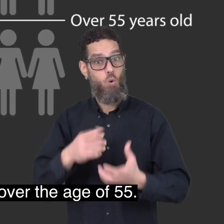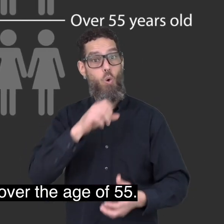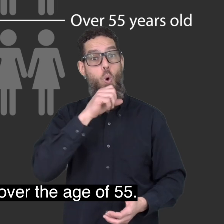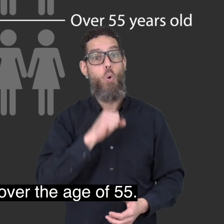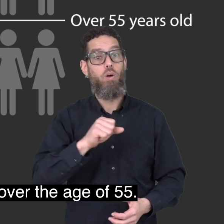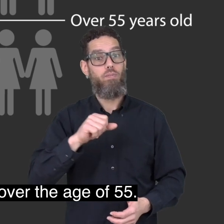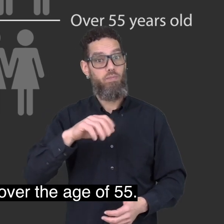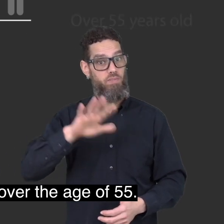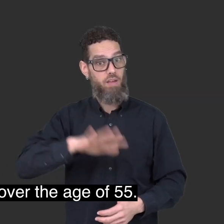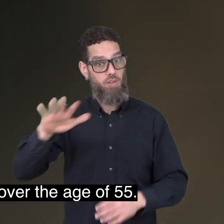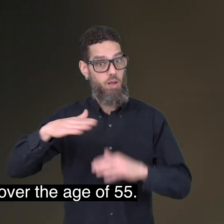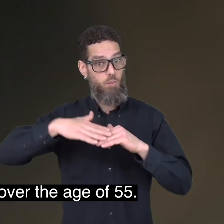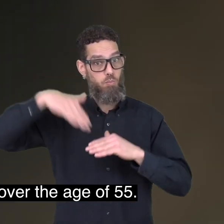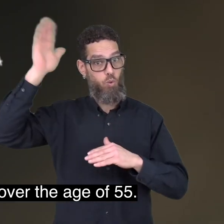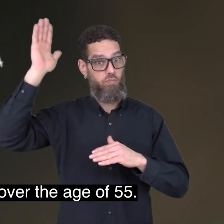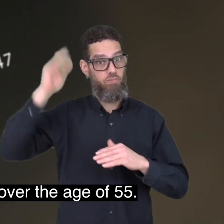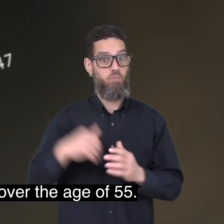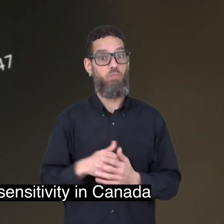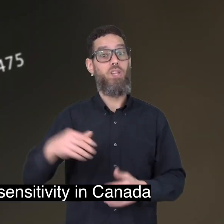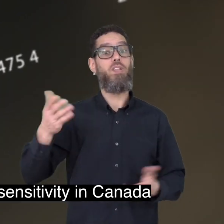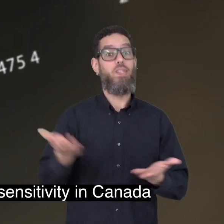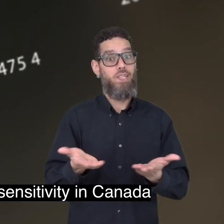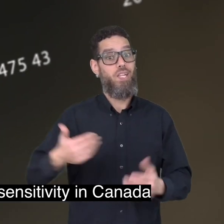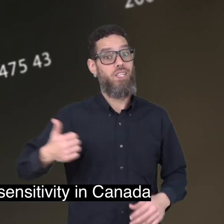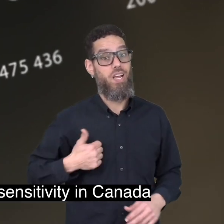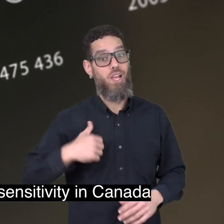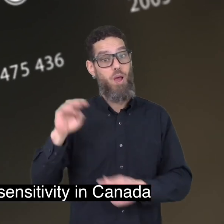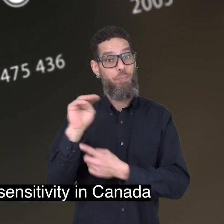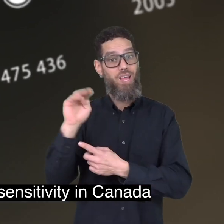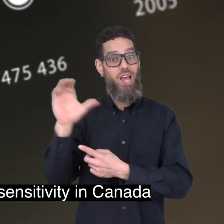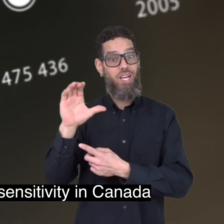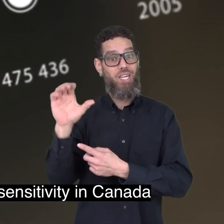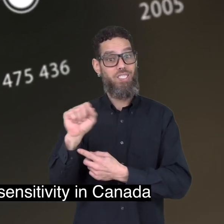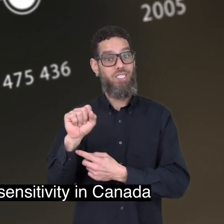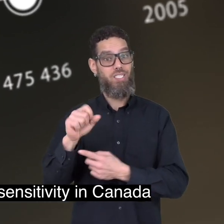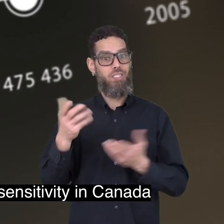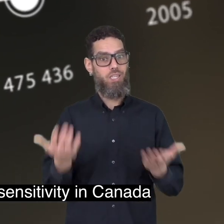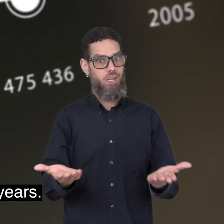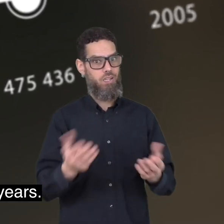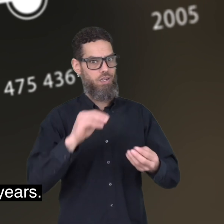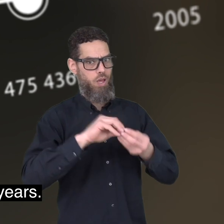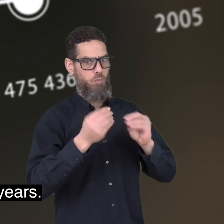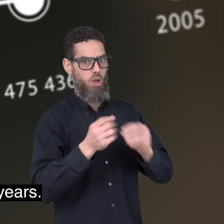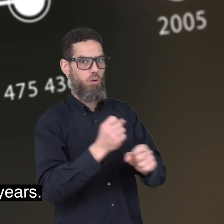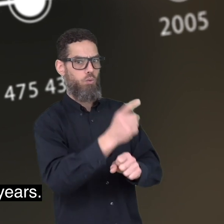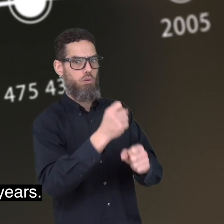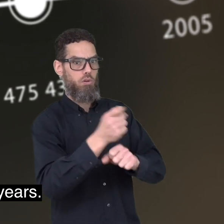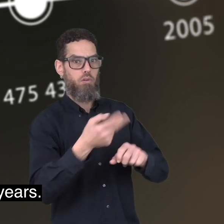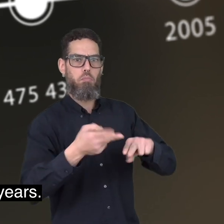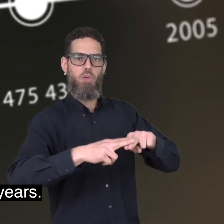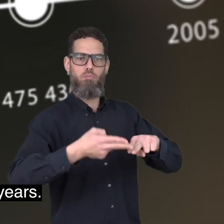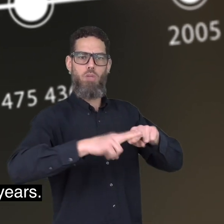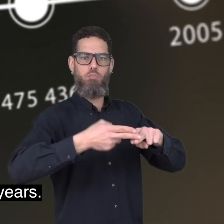55. In Canada, the number of diagnosed cases of multiple chemical sensitivity, or MCS,